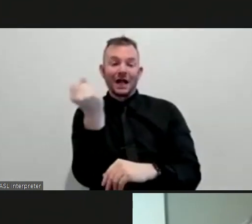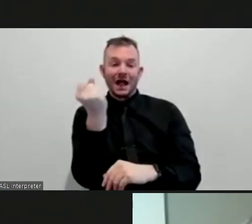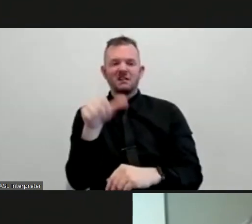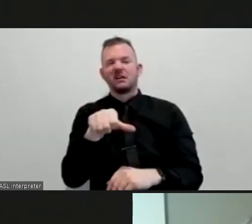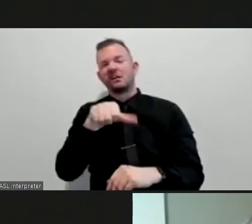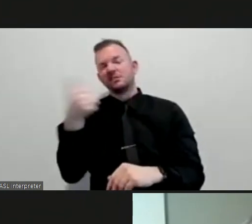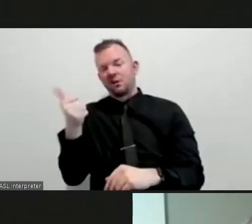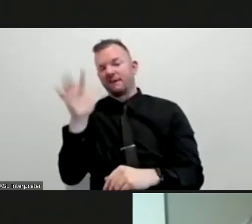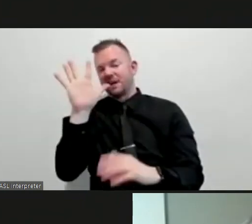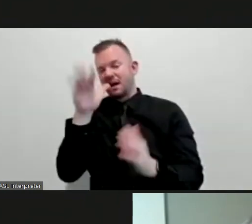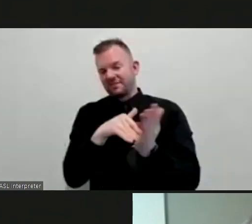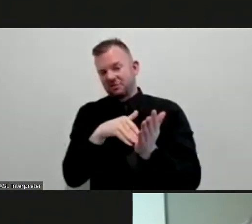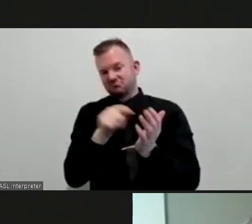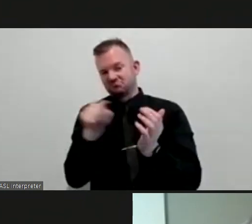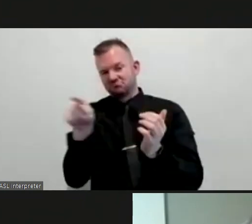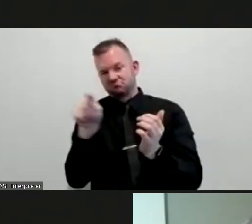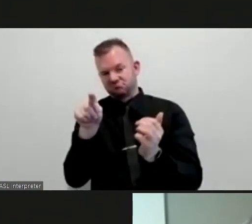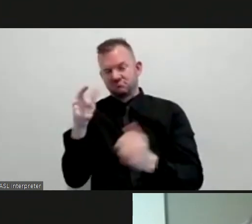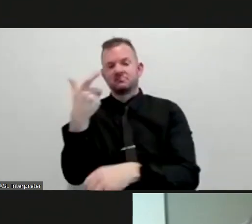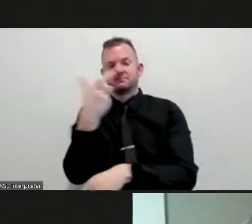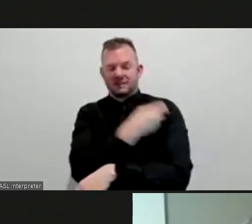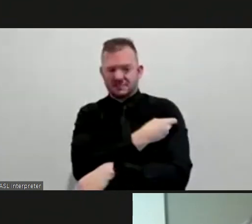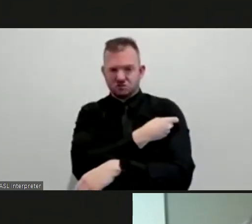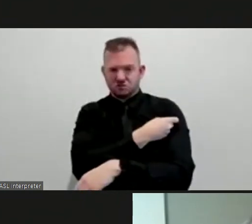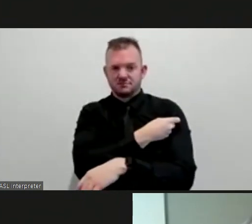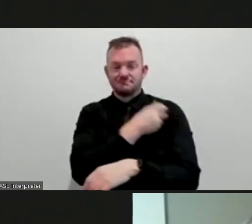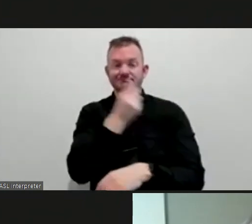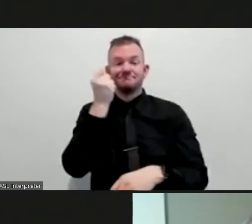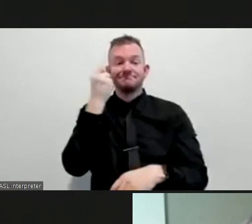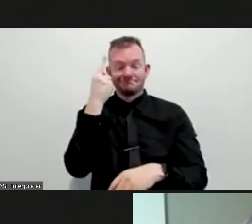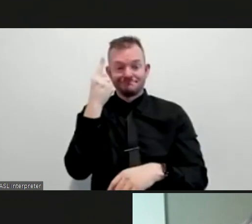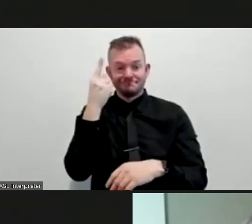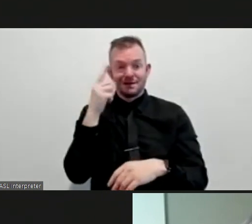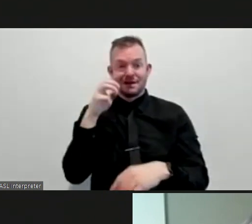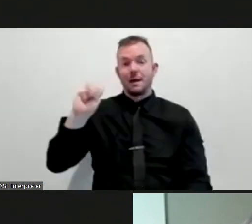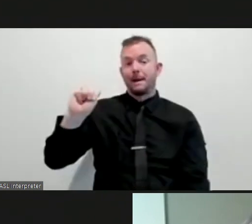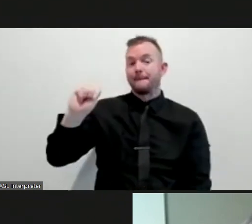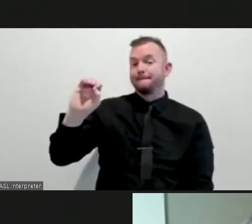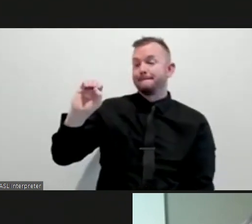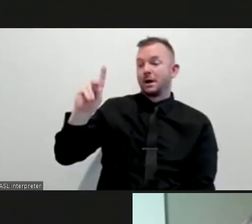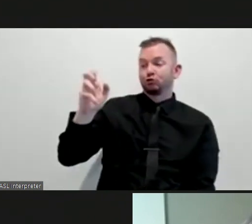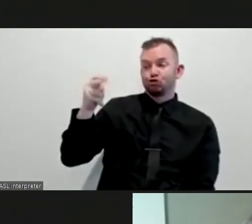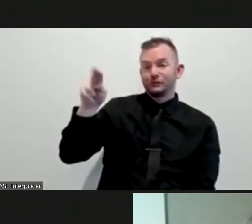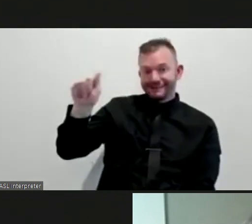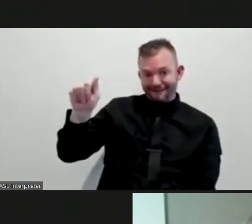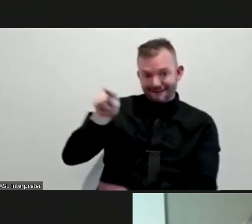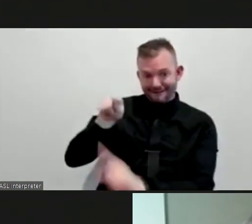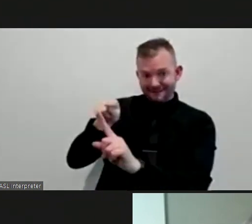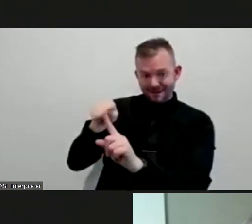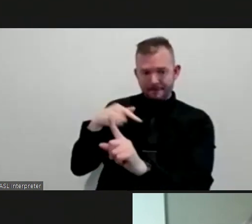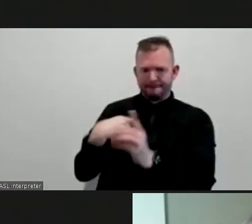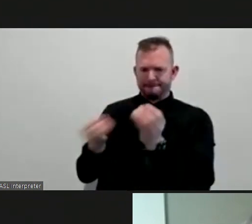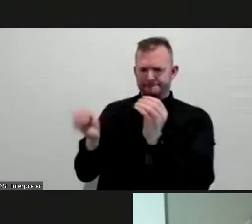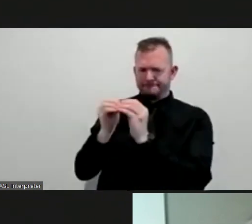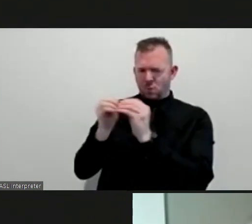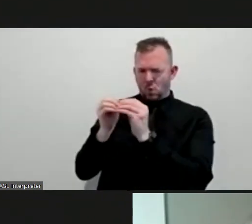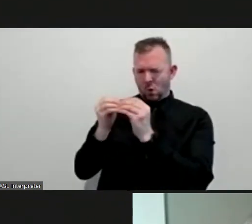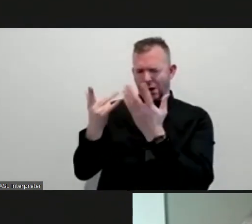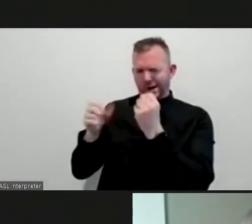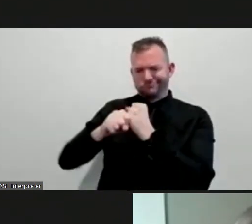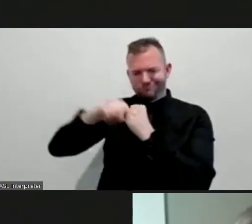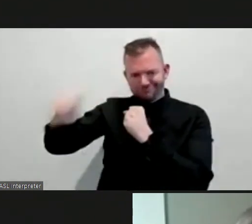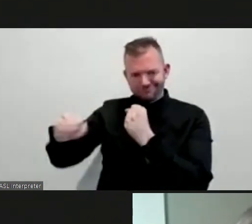good information about Moderna. They had some more problems there, especially where it's made. Right now,